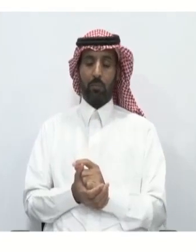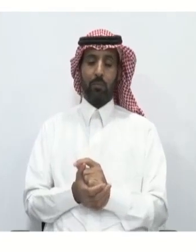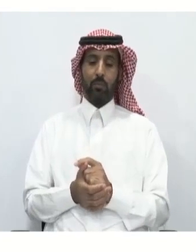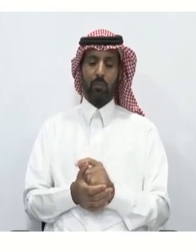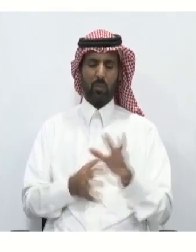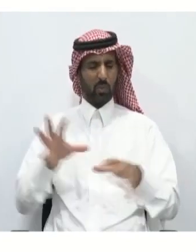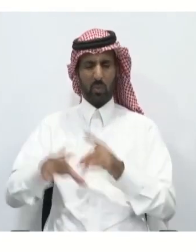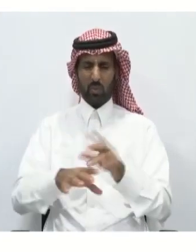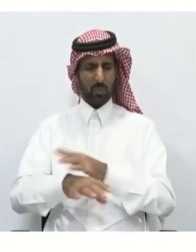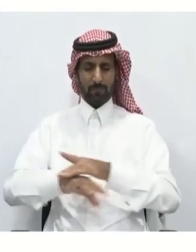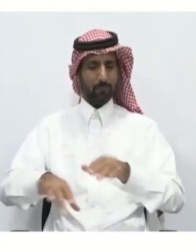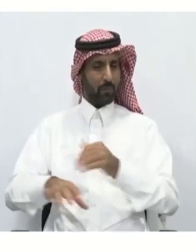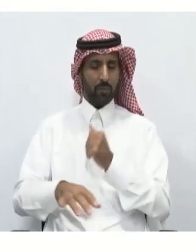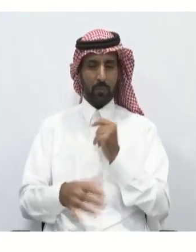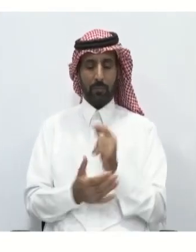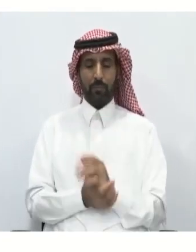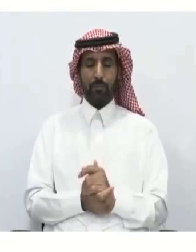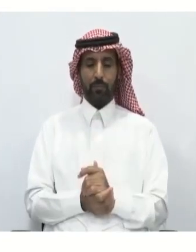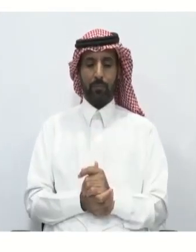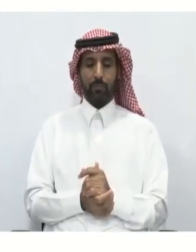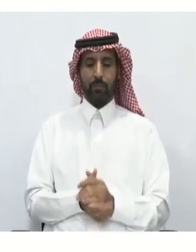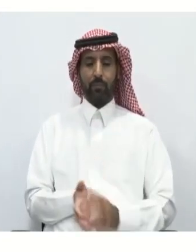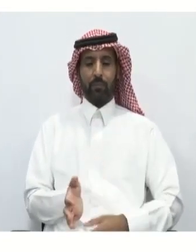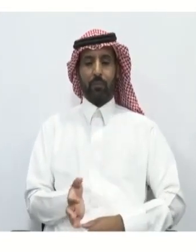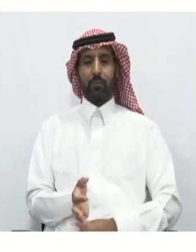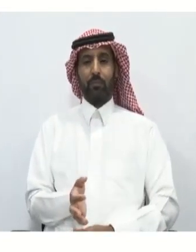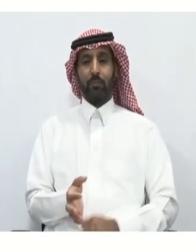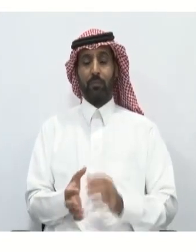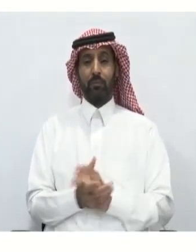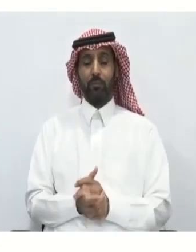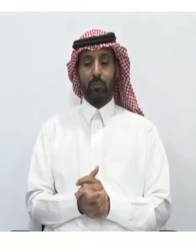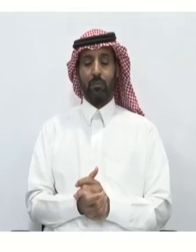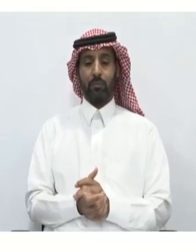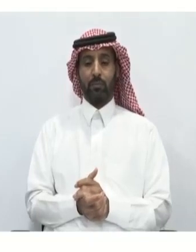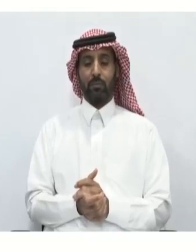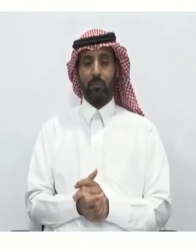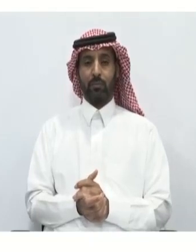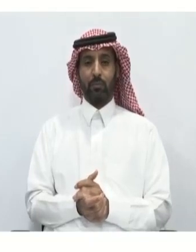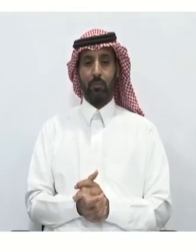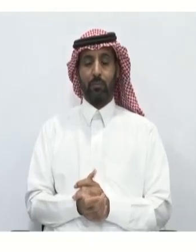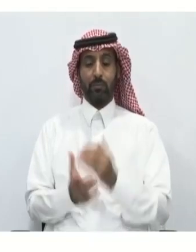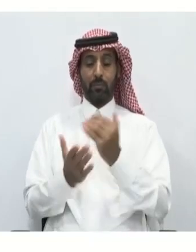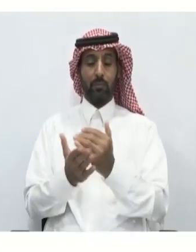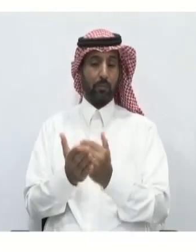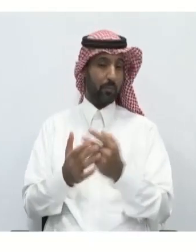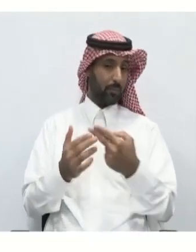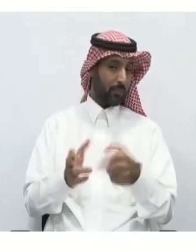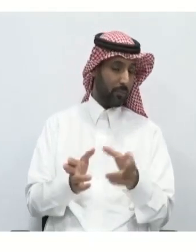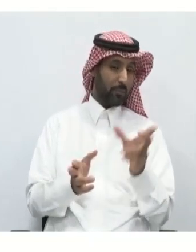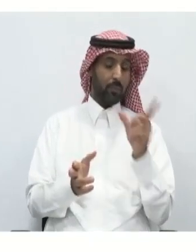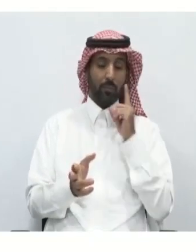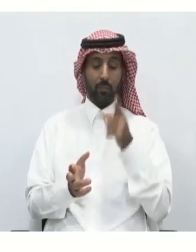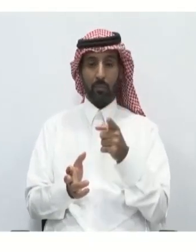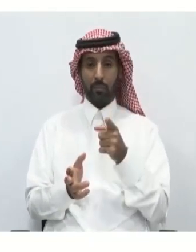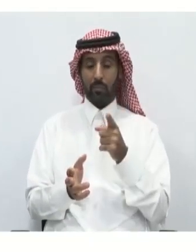without simultaneously damaging it. You can notice this part of the article starting with the word